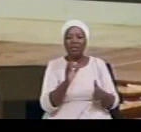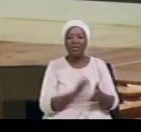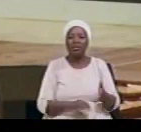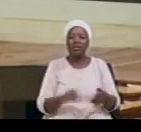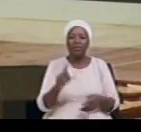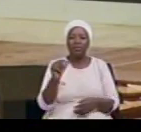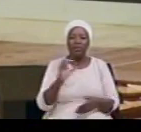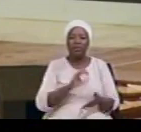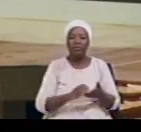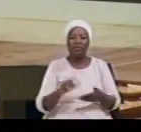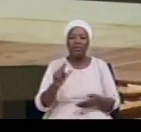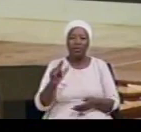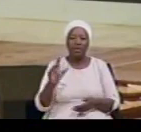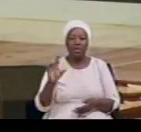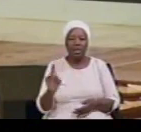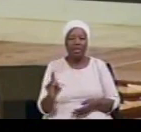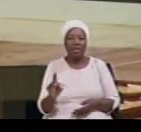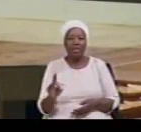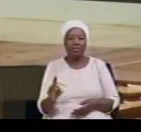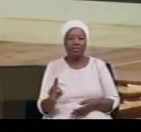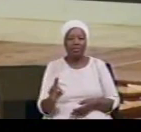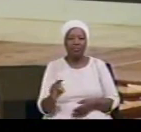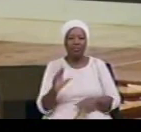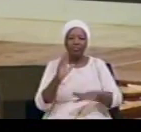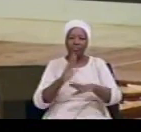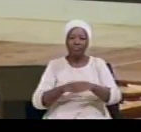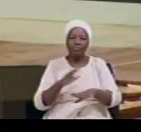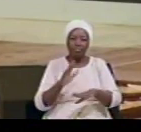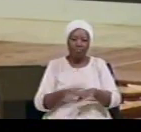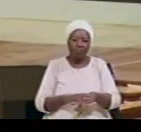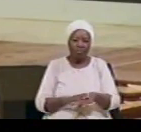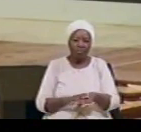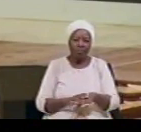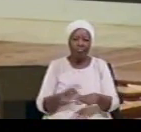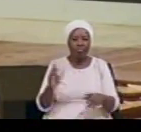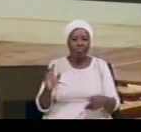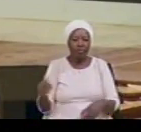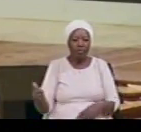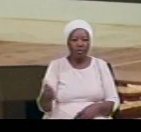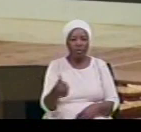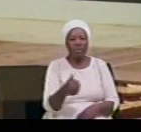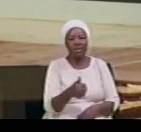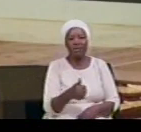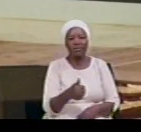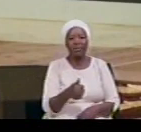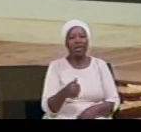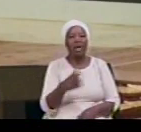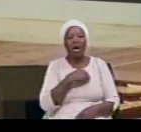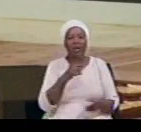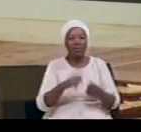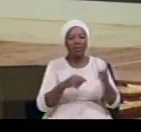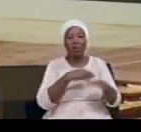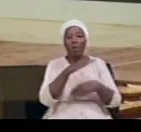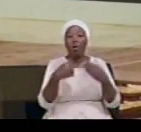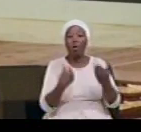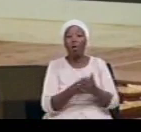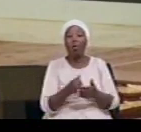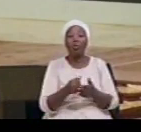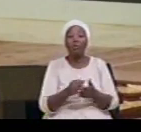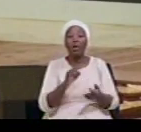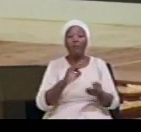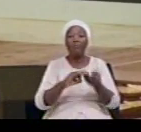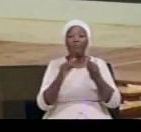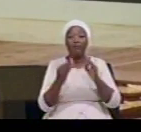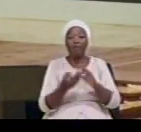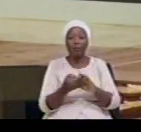Take heed, therefore, unto yourselves and to all the flock over the which the